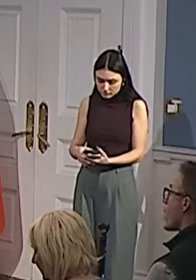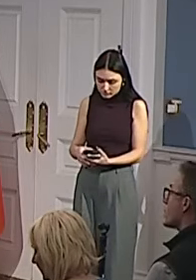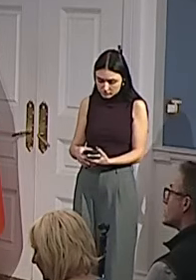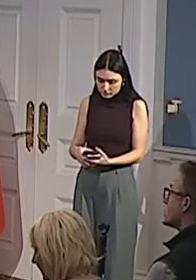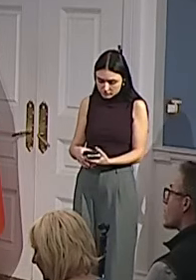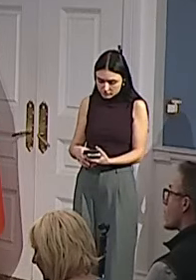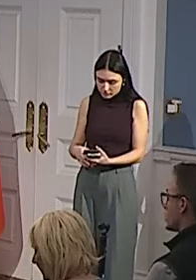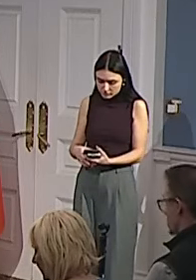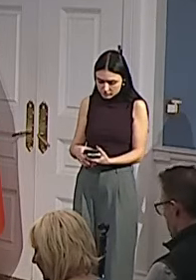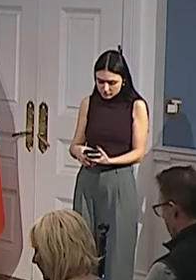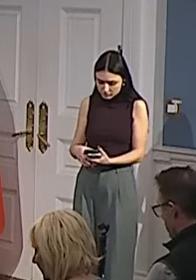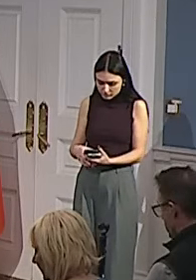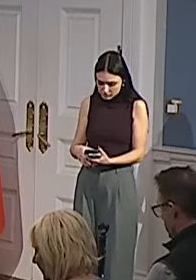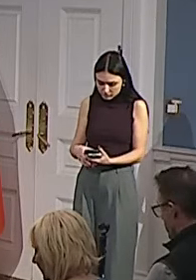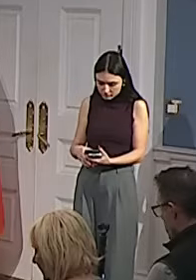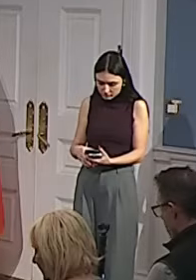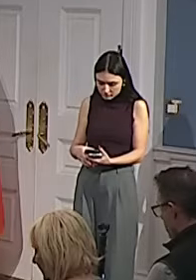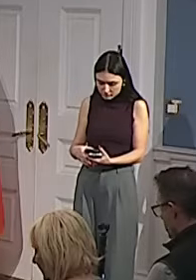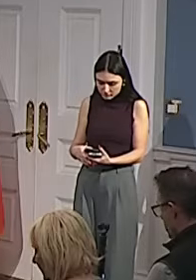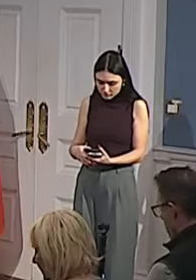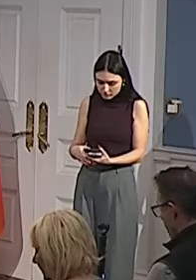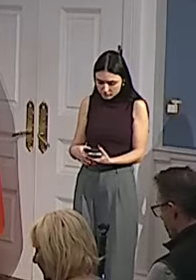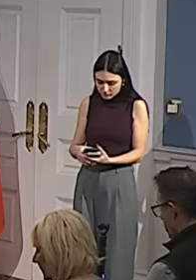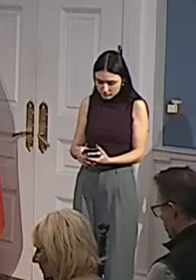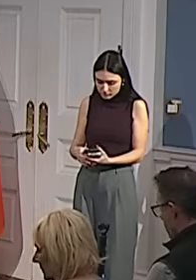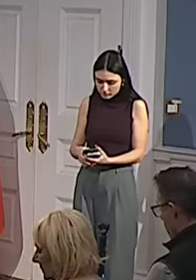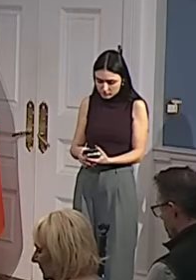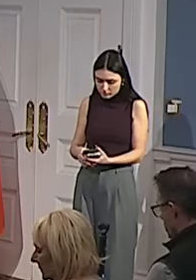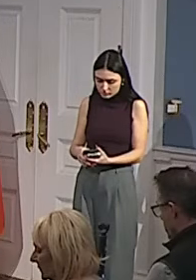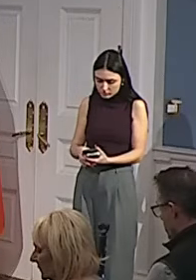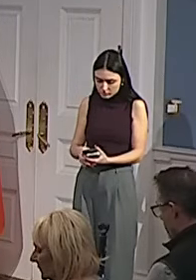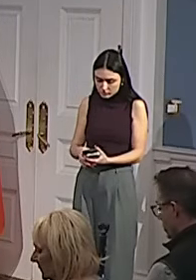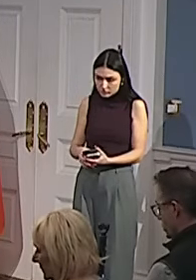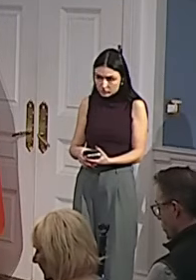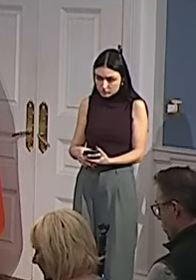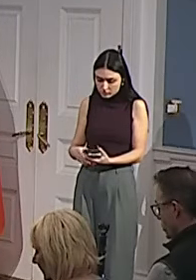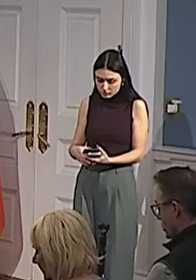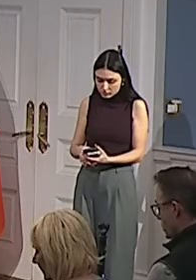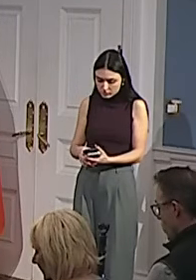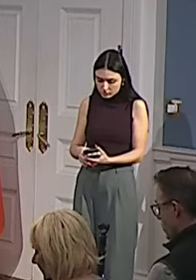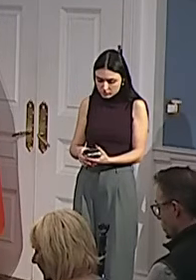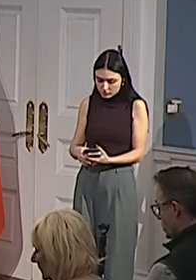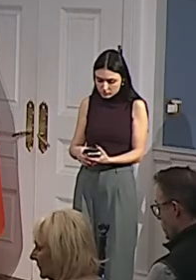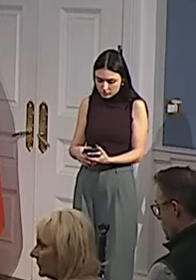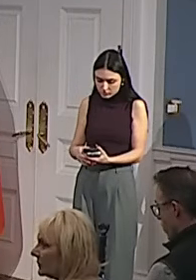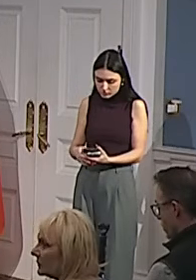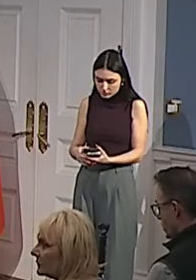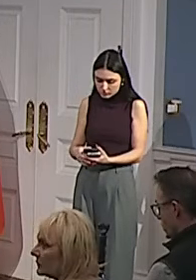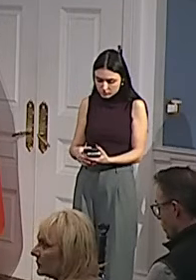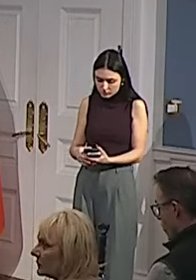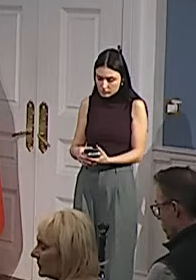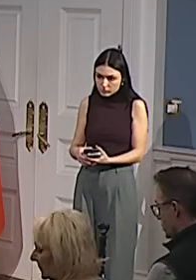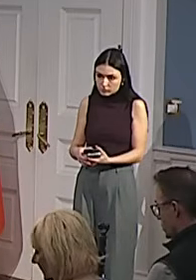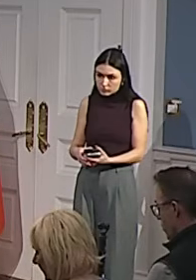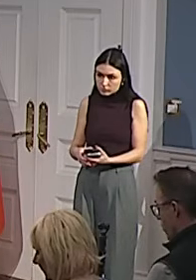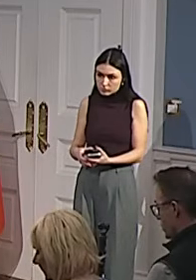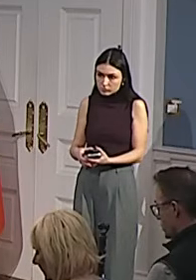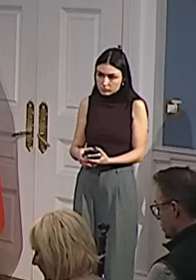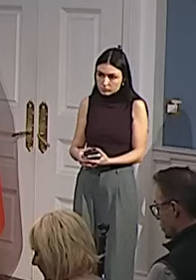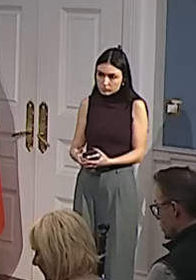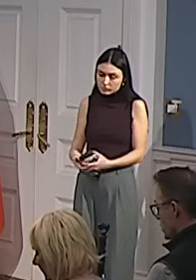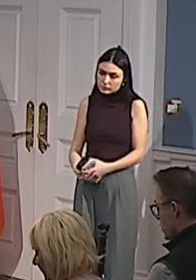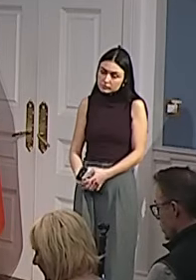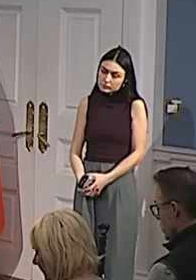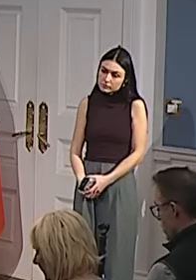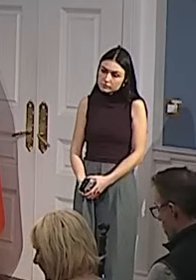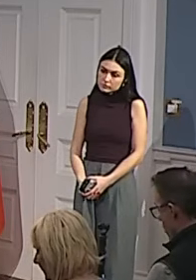city? And the second question, it's been a month and a half since you came to this office. How did your vision or dream of becoming